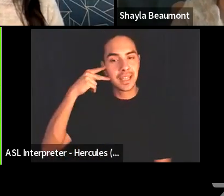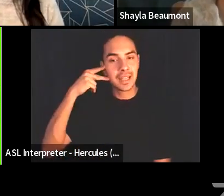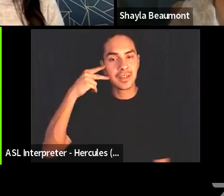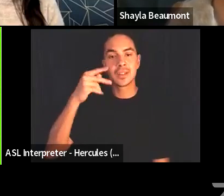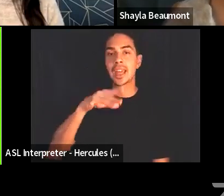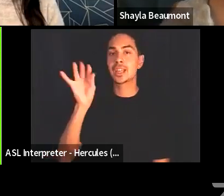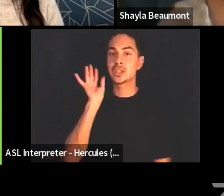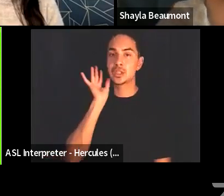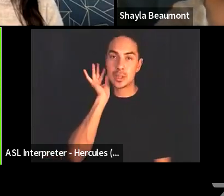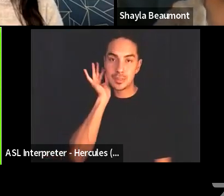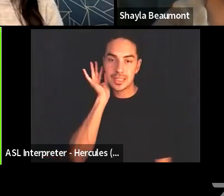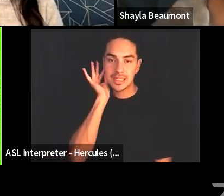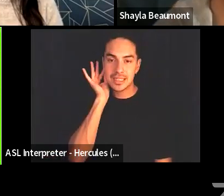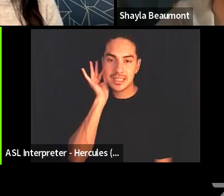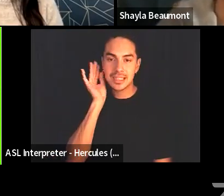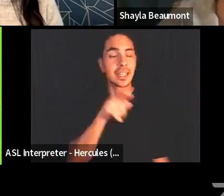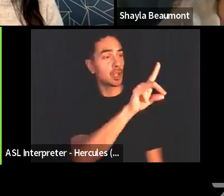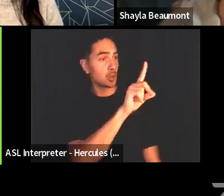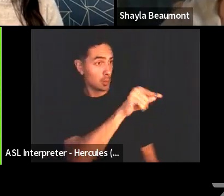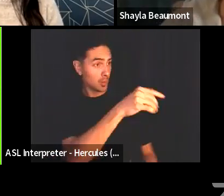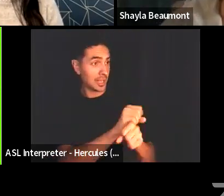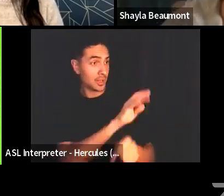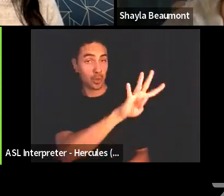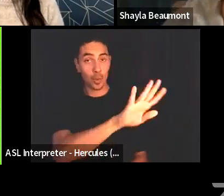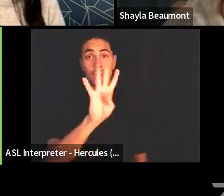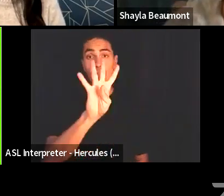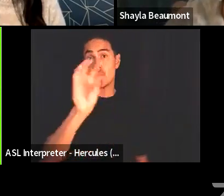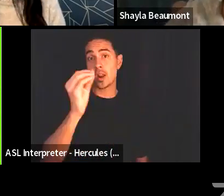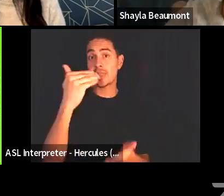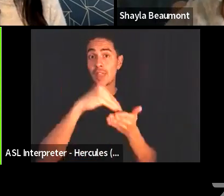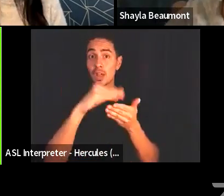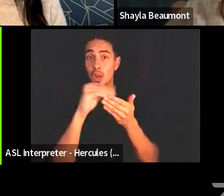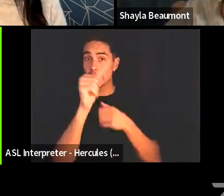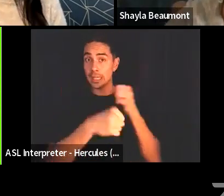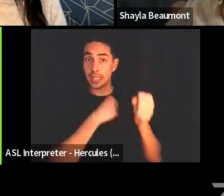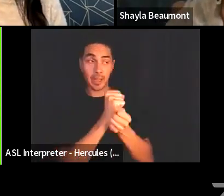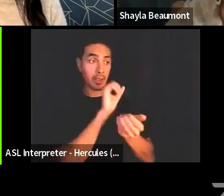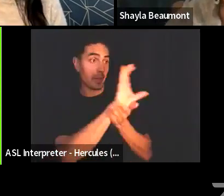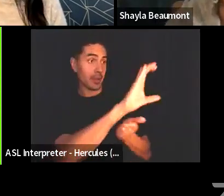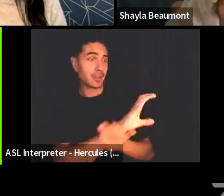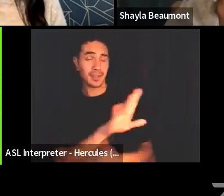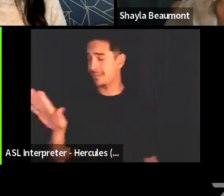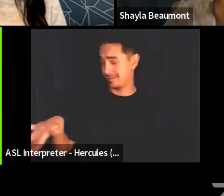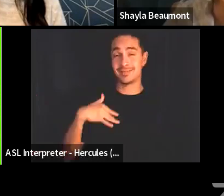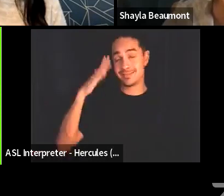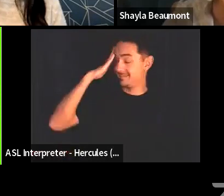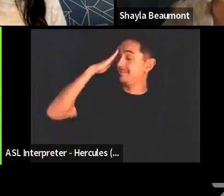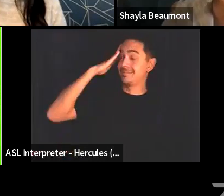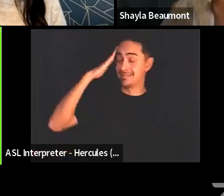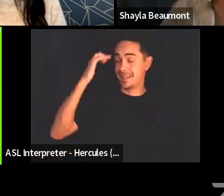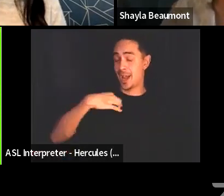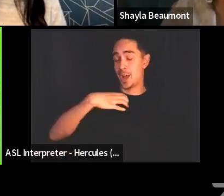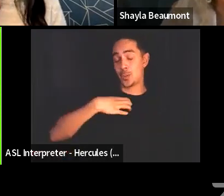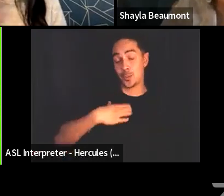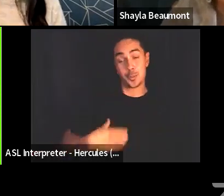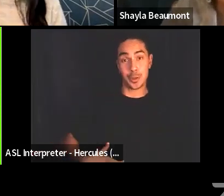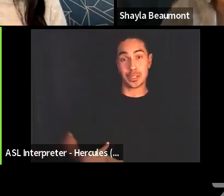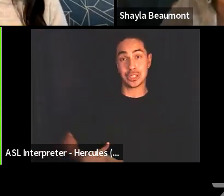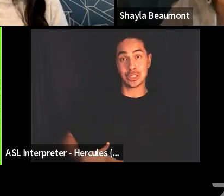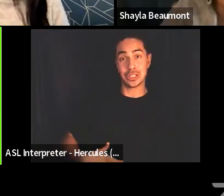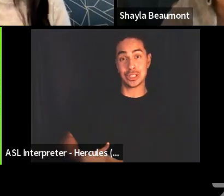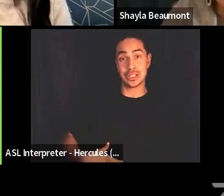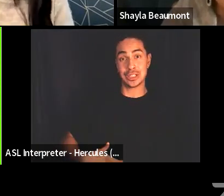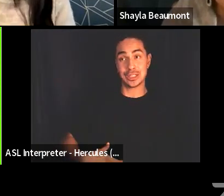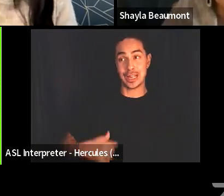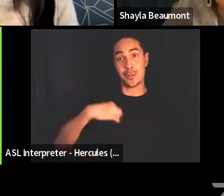your $40,000 a year?" I was like, "I wish, bro." But like, I had to educate, and I could have been mad at